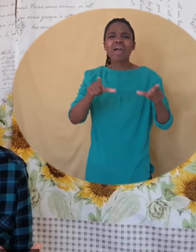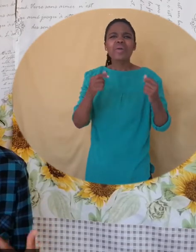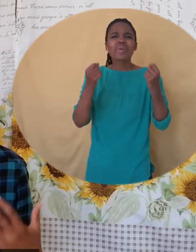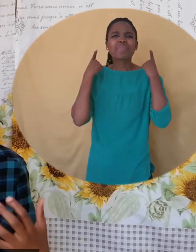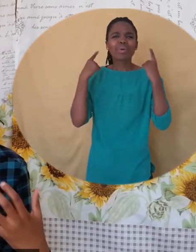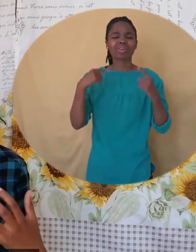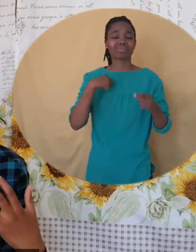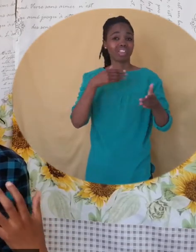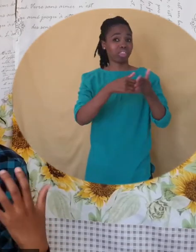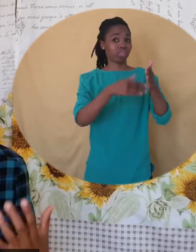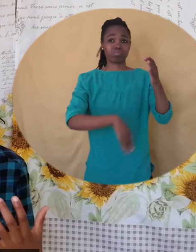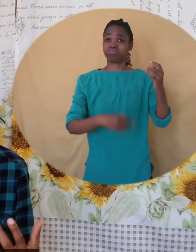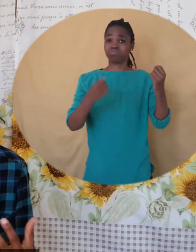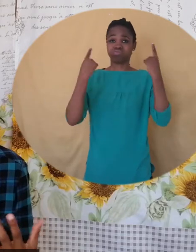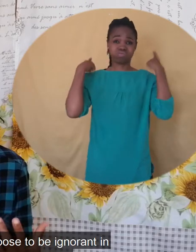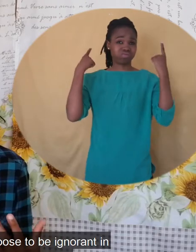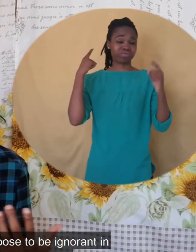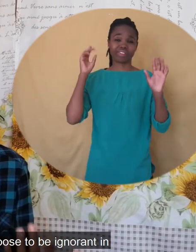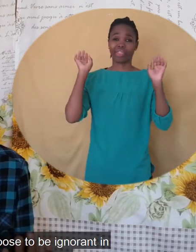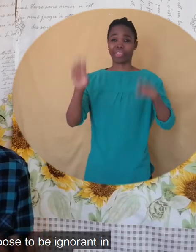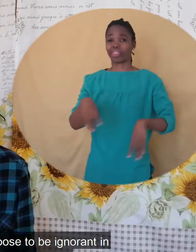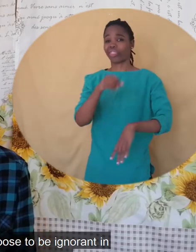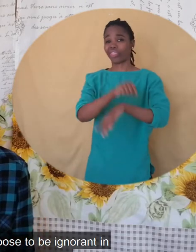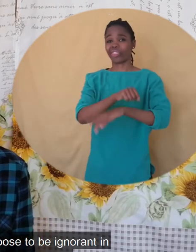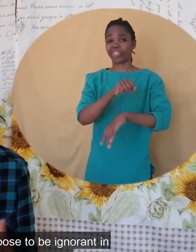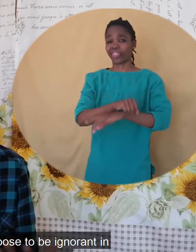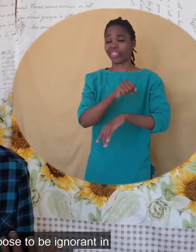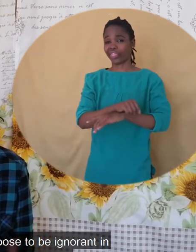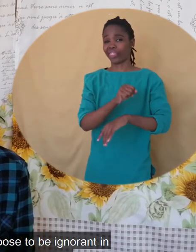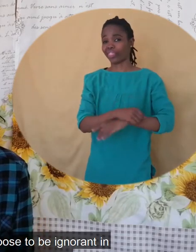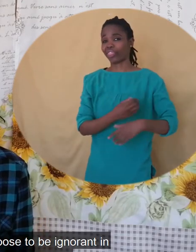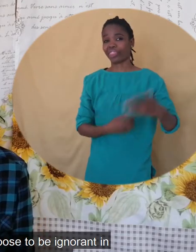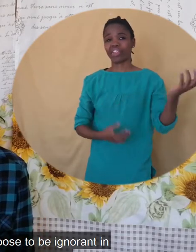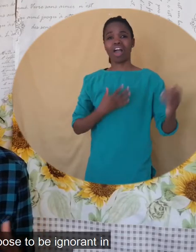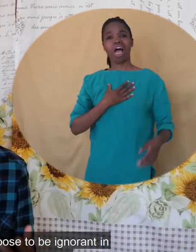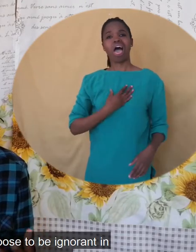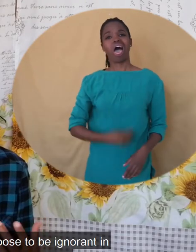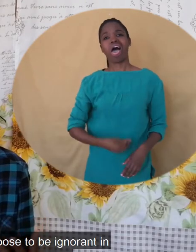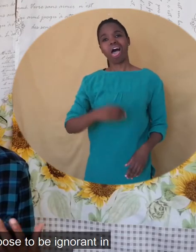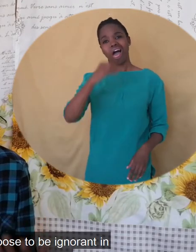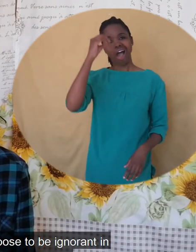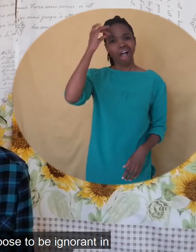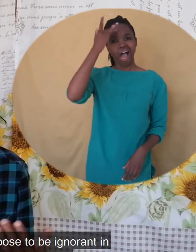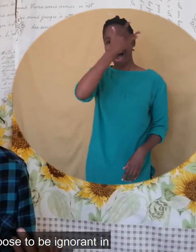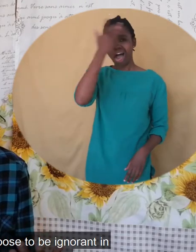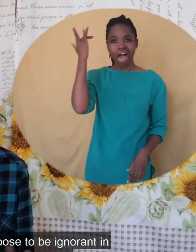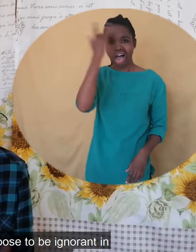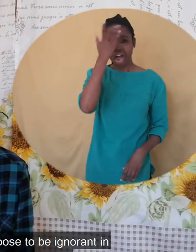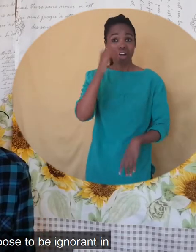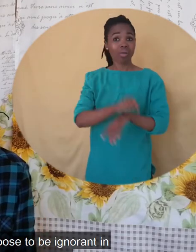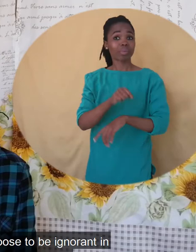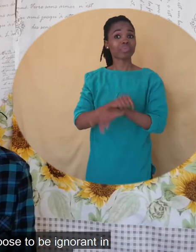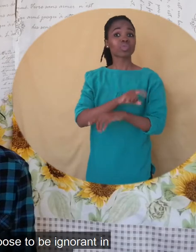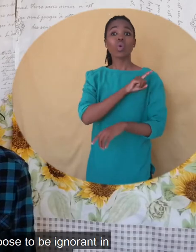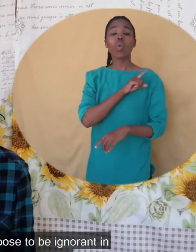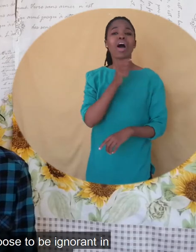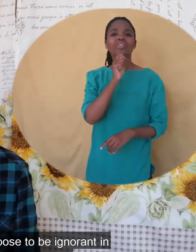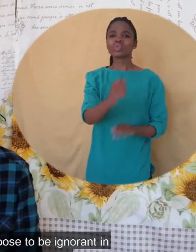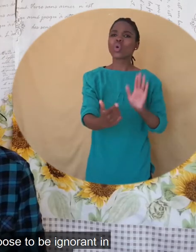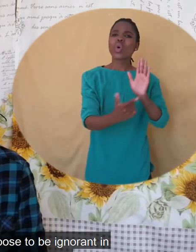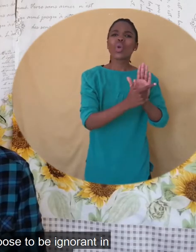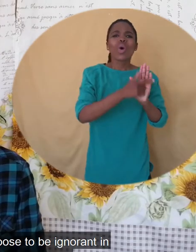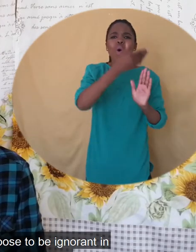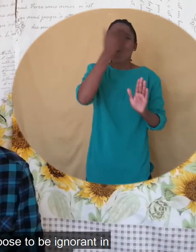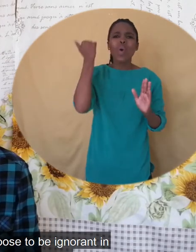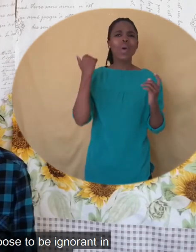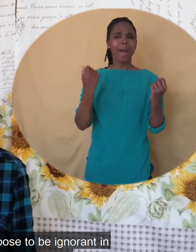to it. So, and I feel like it's not made for me. So as a result, I switch off and I just choose to be ignorant in terms of the law that